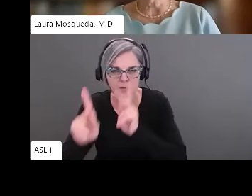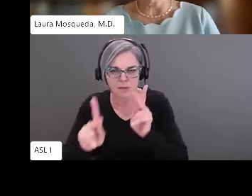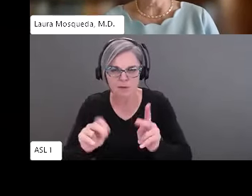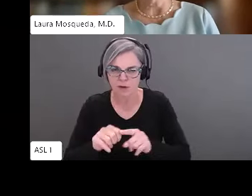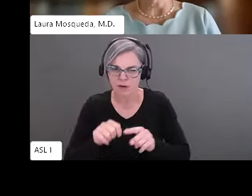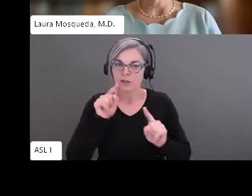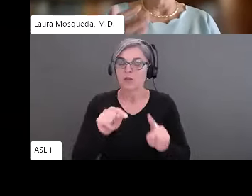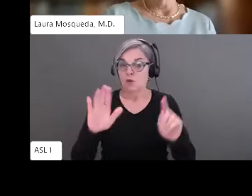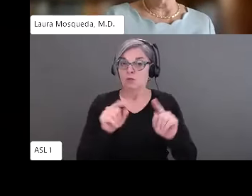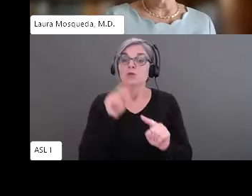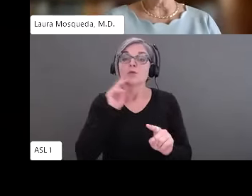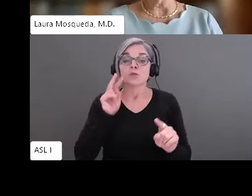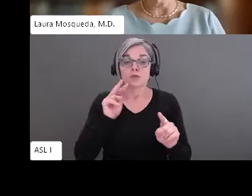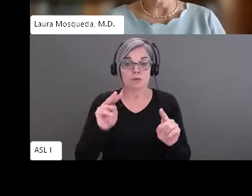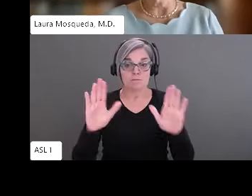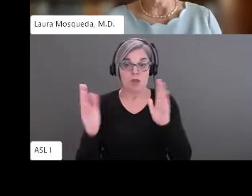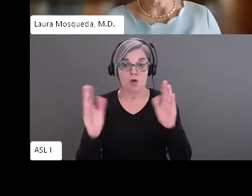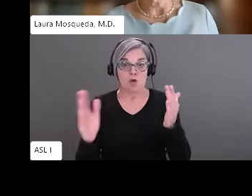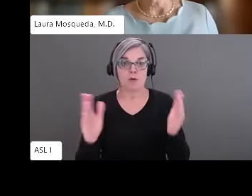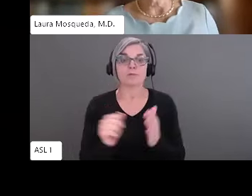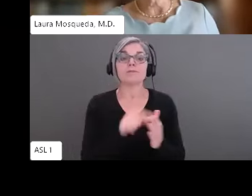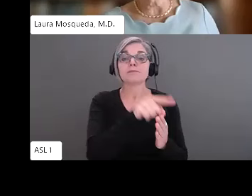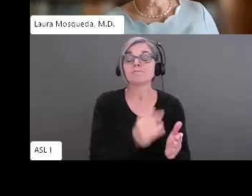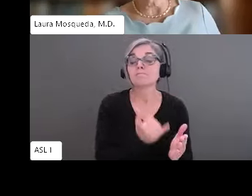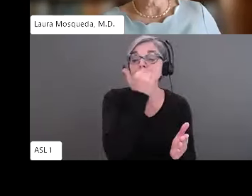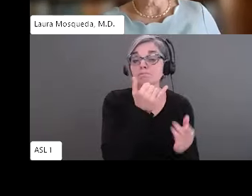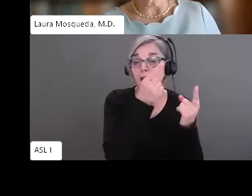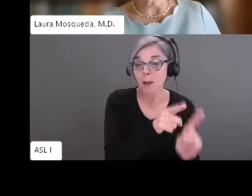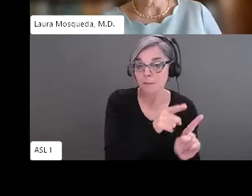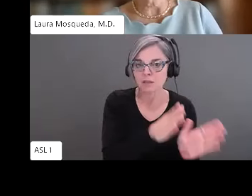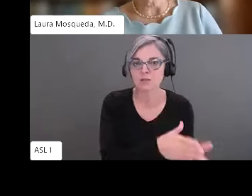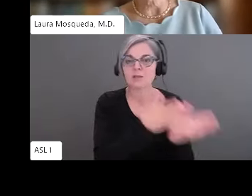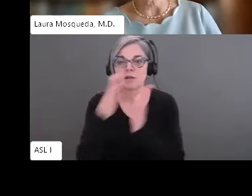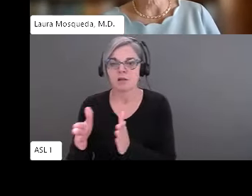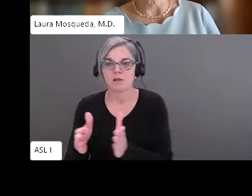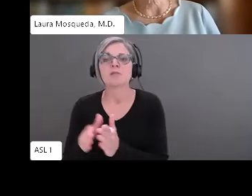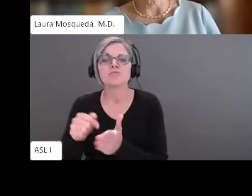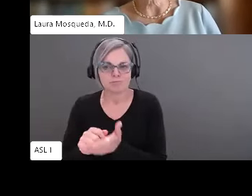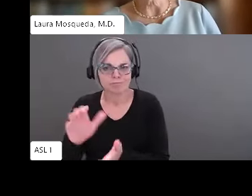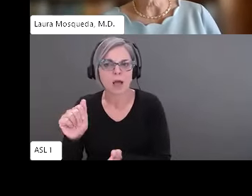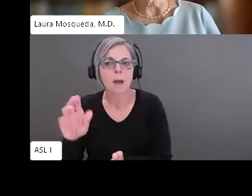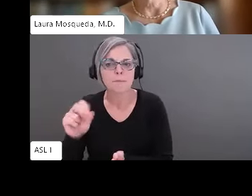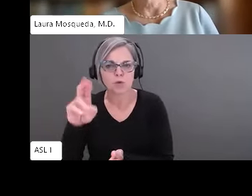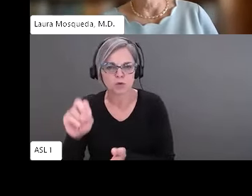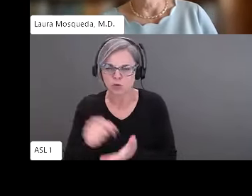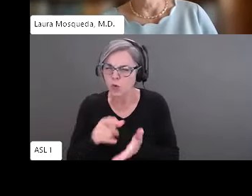abusive situation versus accidental? And I'll give you a minute to type that in.